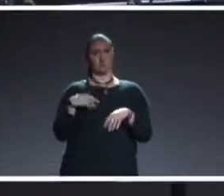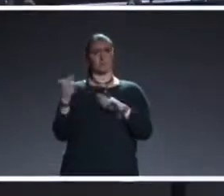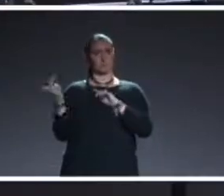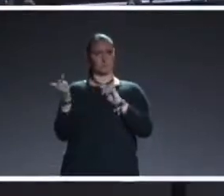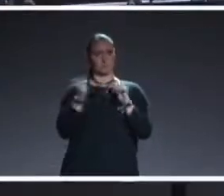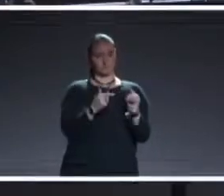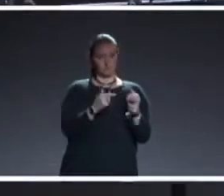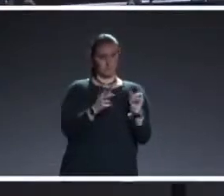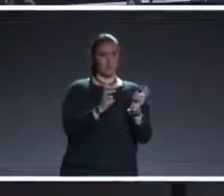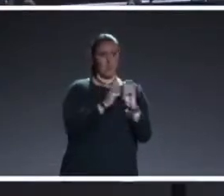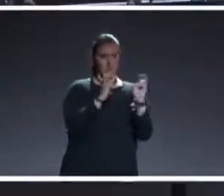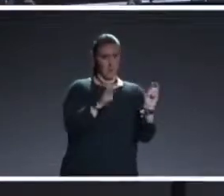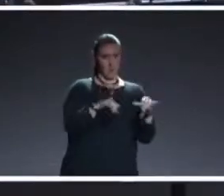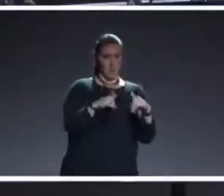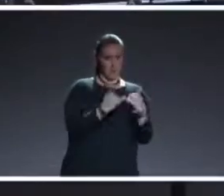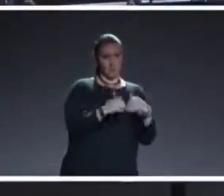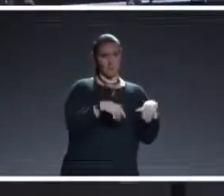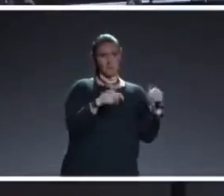them,